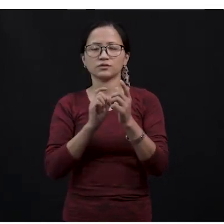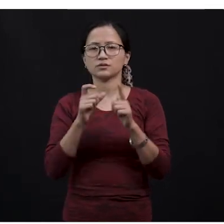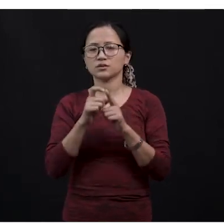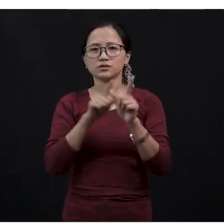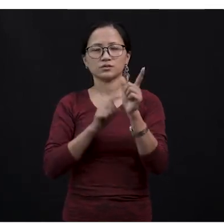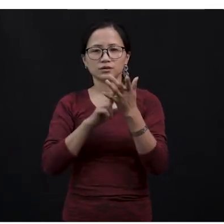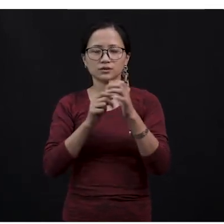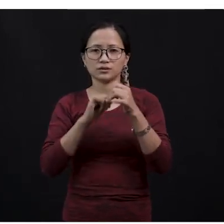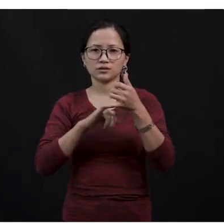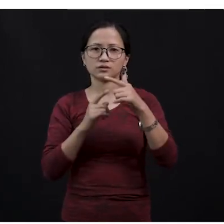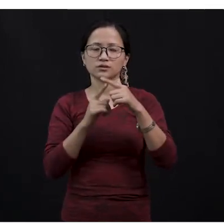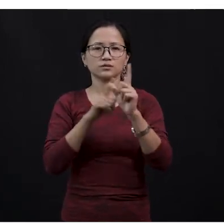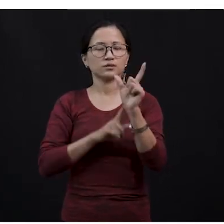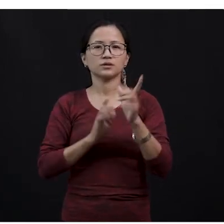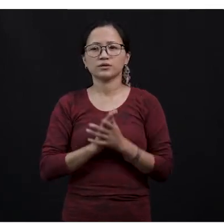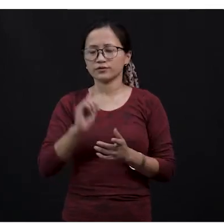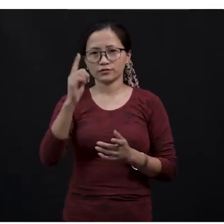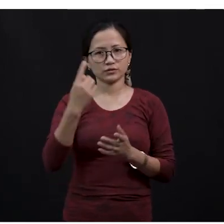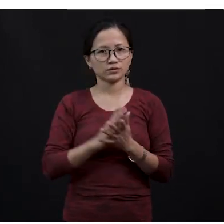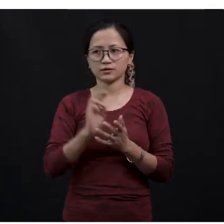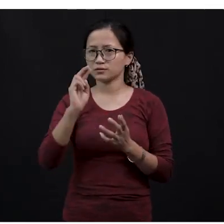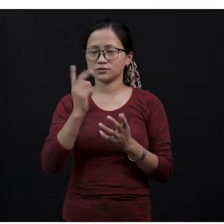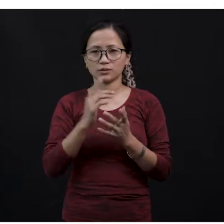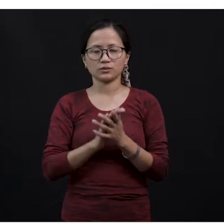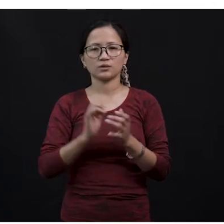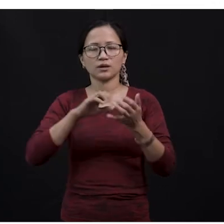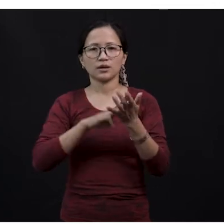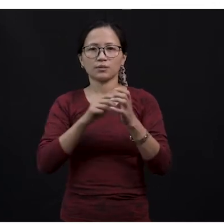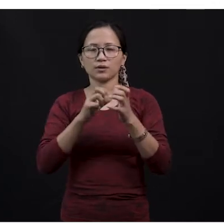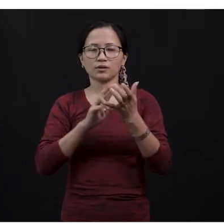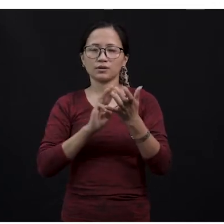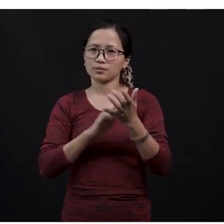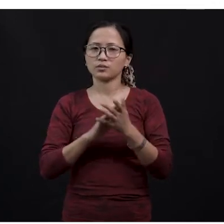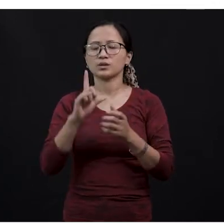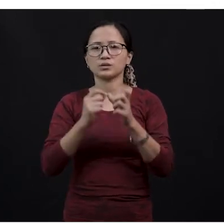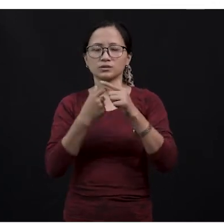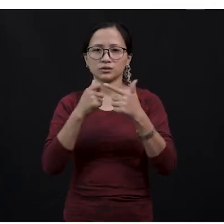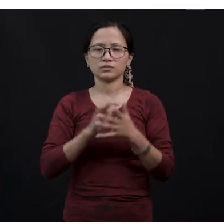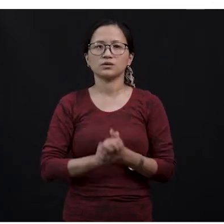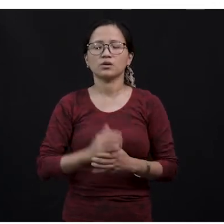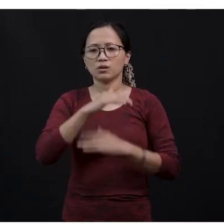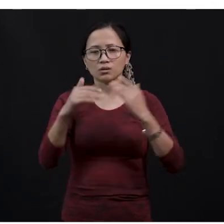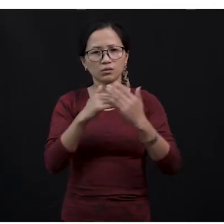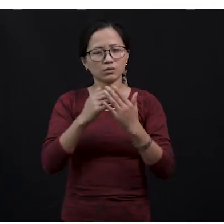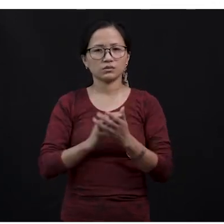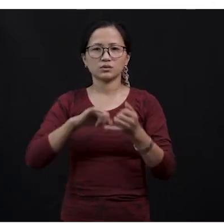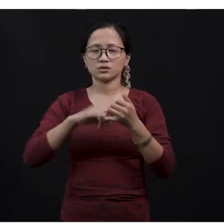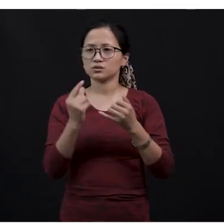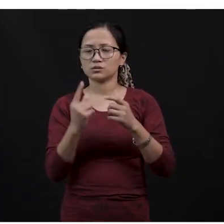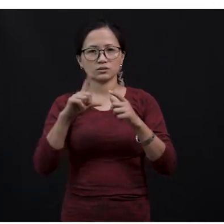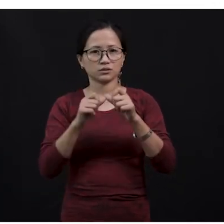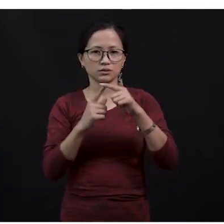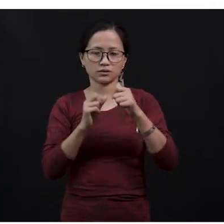done Khilji, we've done the first slave dynasty, that was Mamluk, and all these sultans, all these dynasties